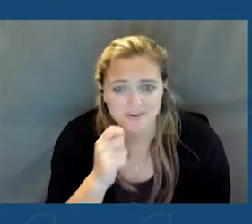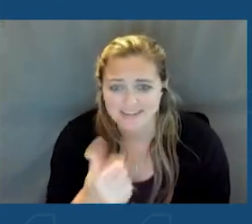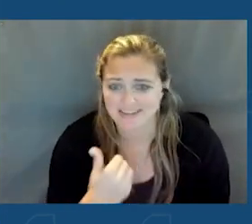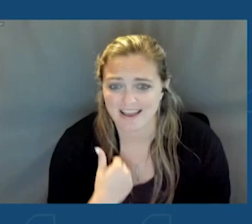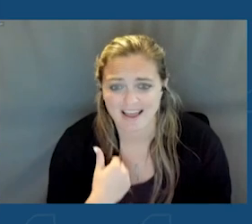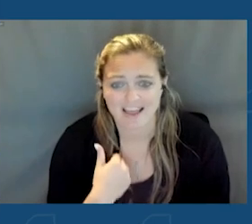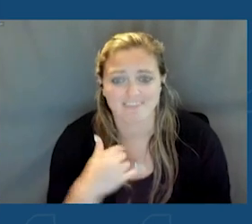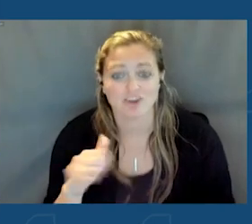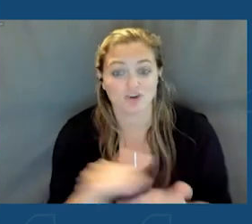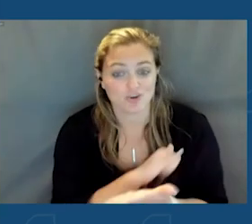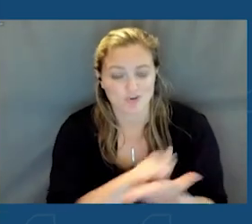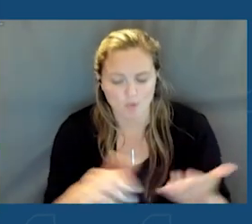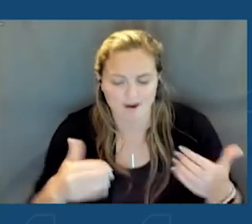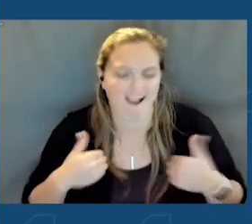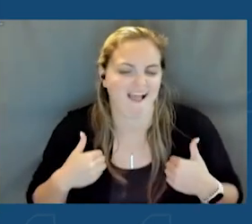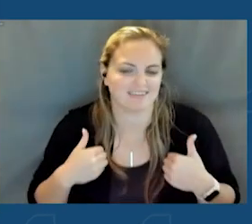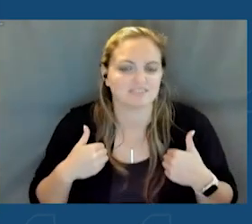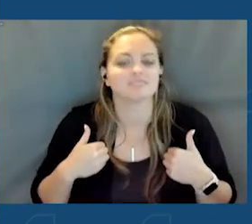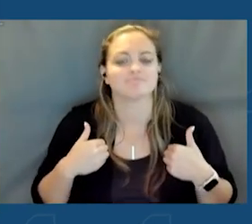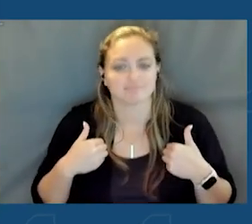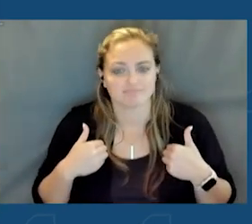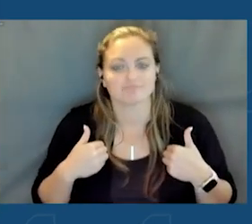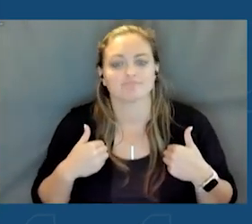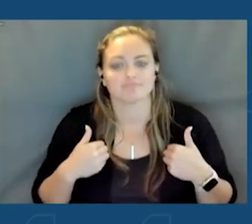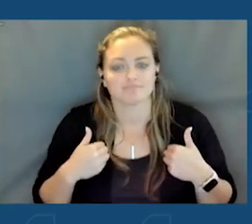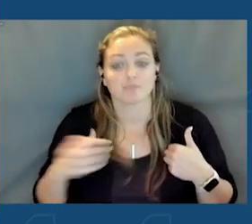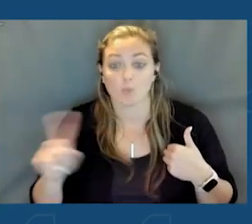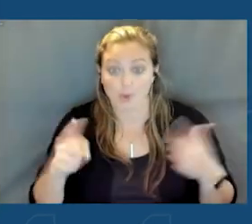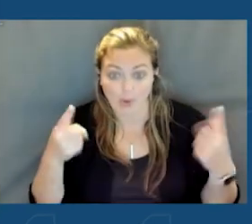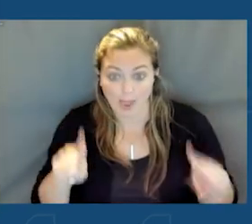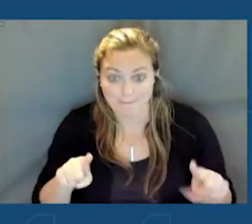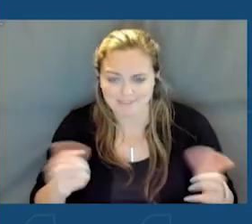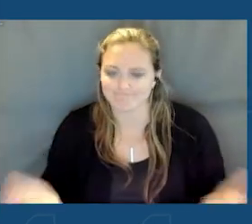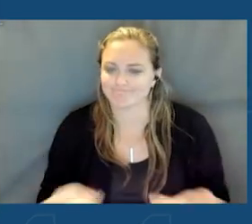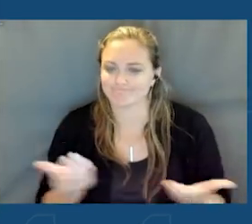York has that. This is where it happens.